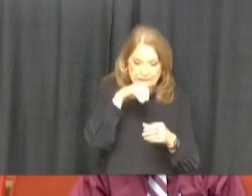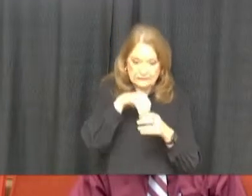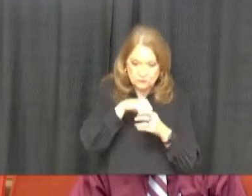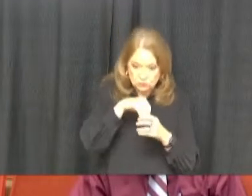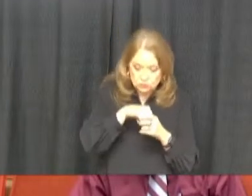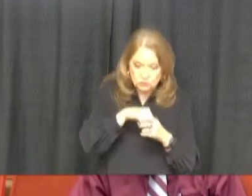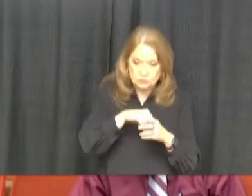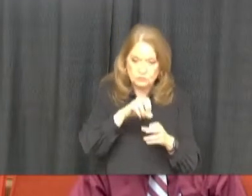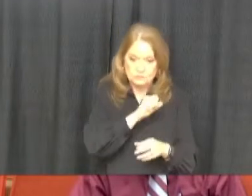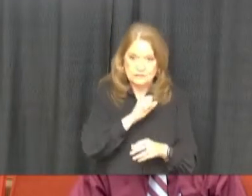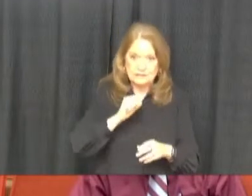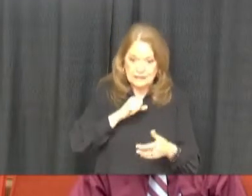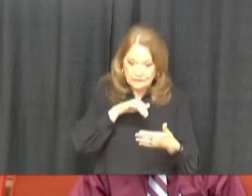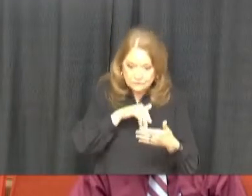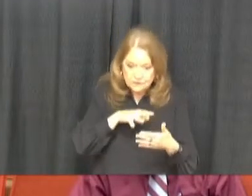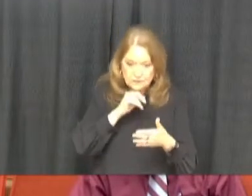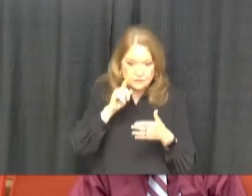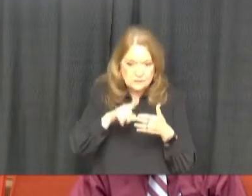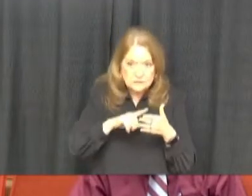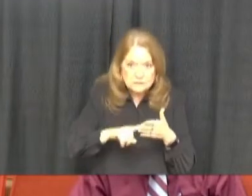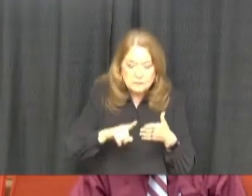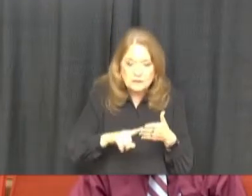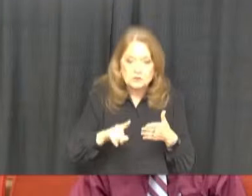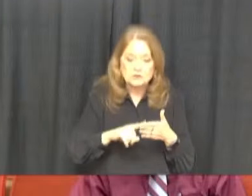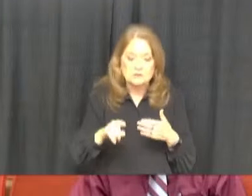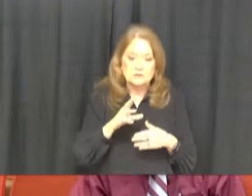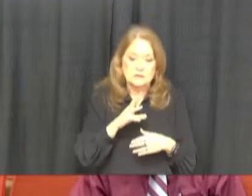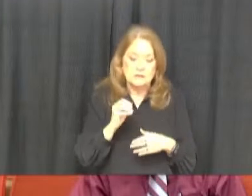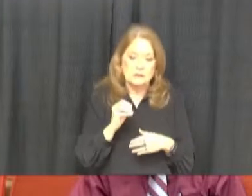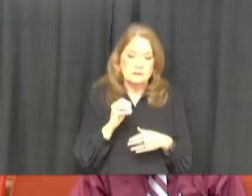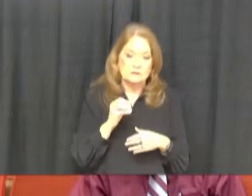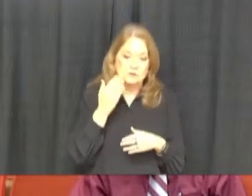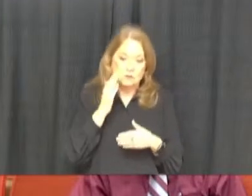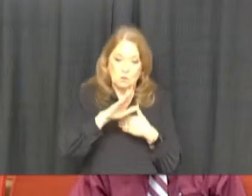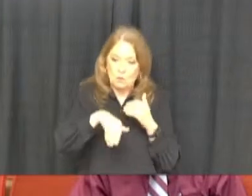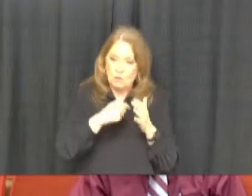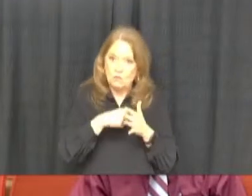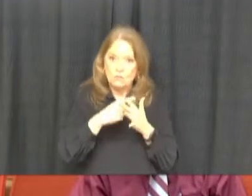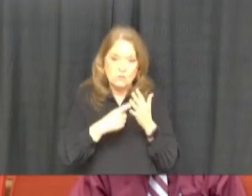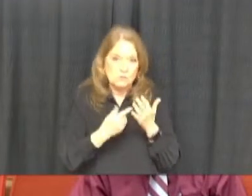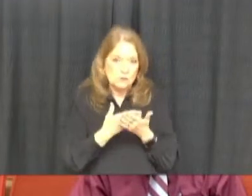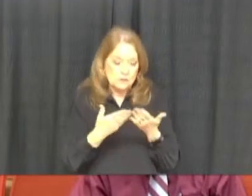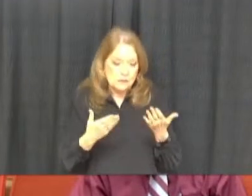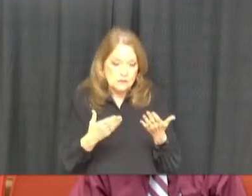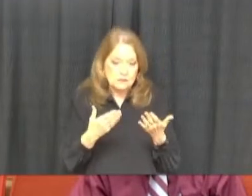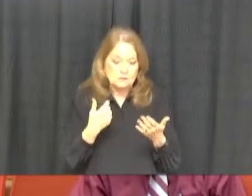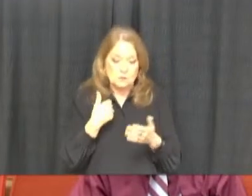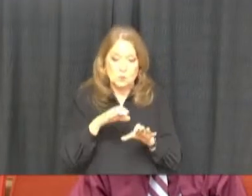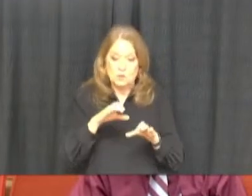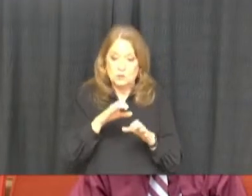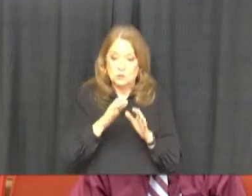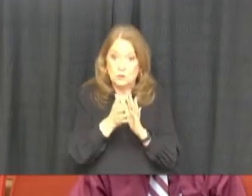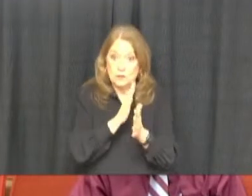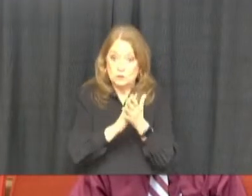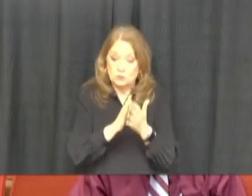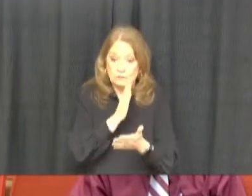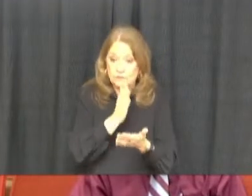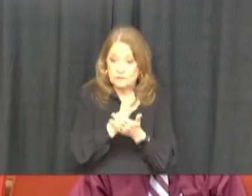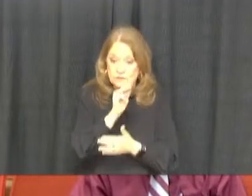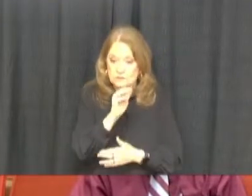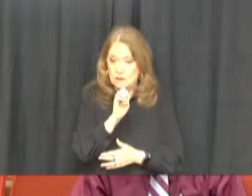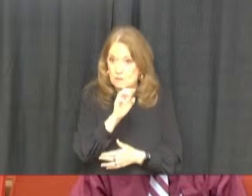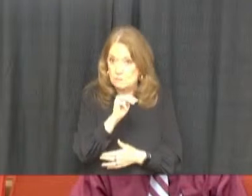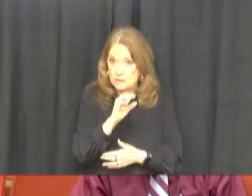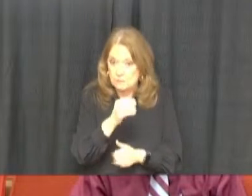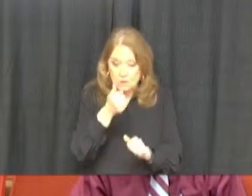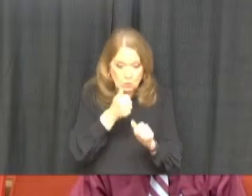internal staff studies and inspections, and all those things in place. We do a traffic stop memo.